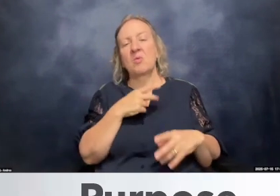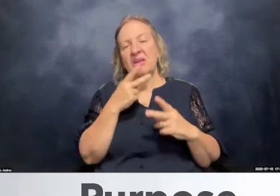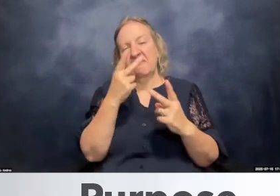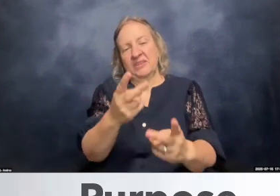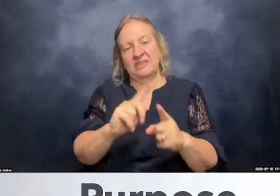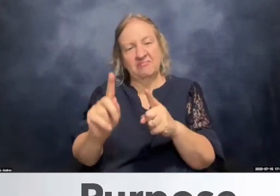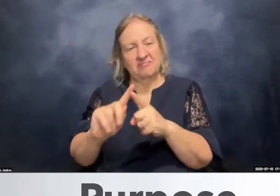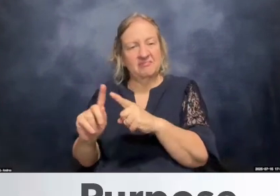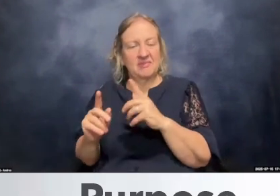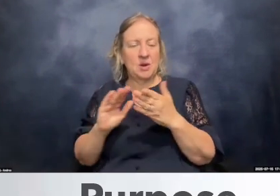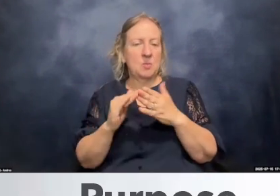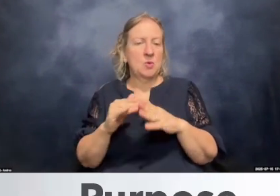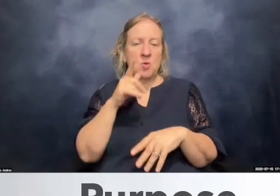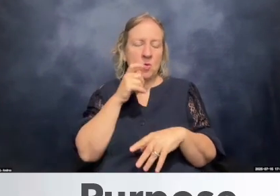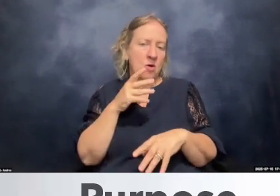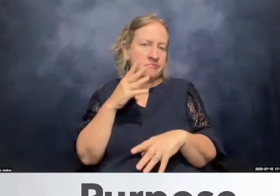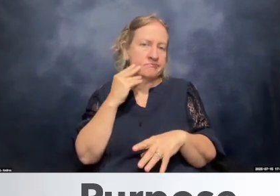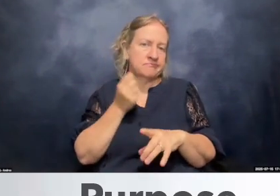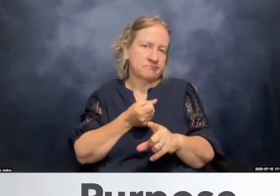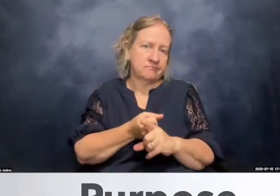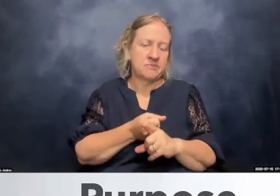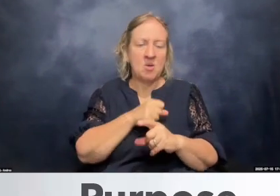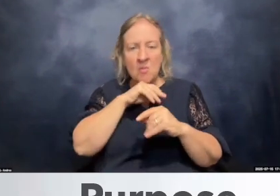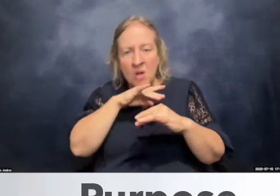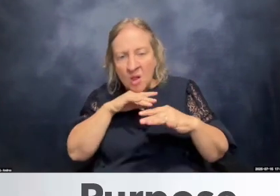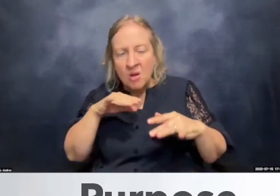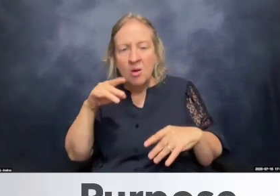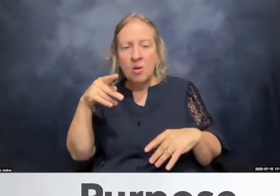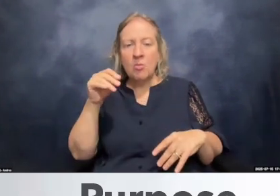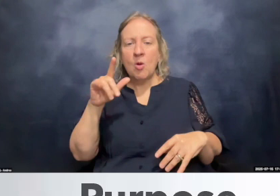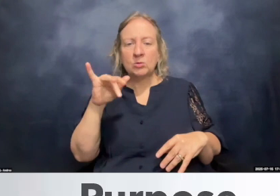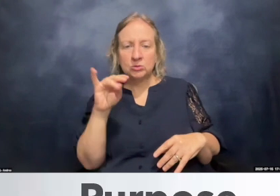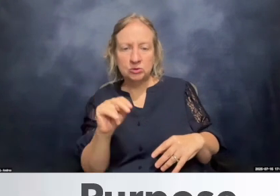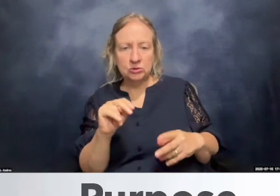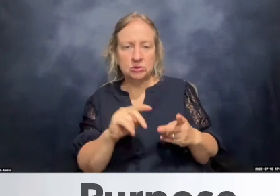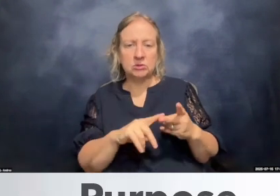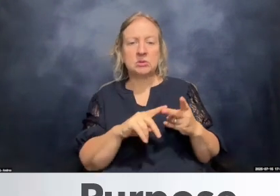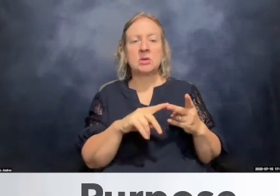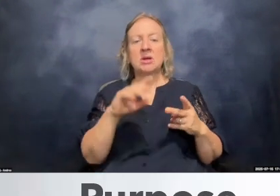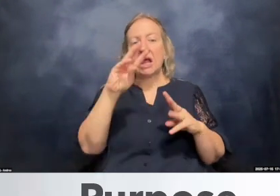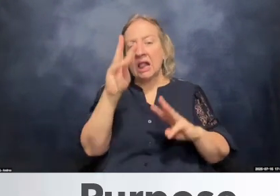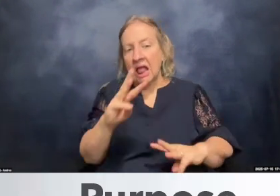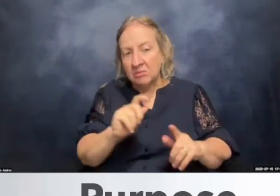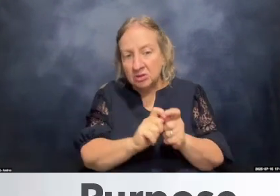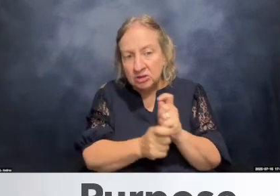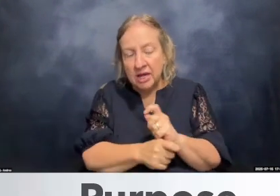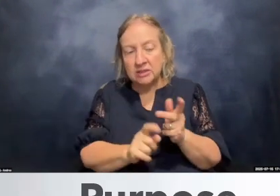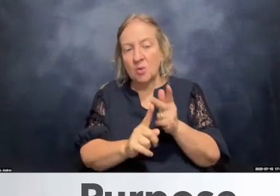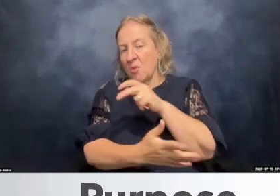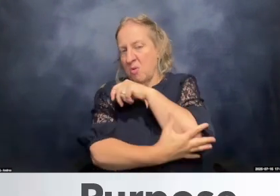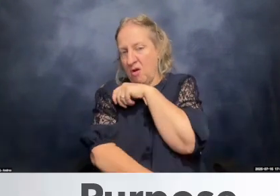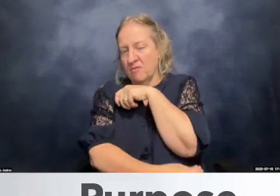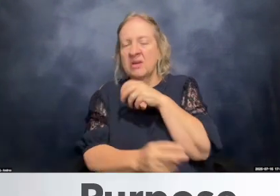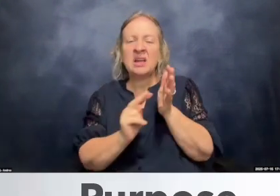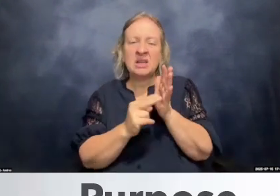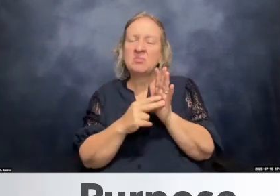communities most impacted by pollution, climate change, and poverty. In other words, communities in greatest need of